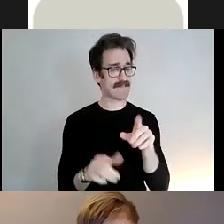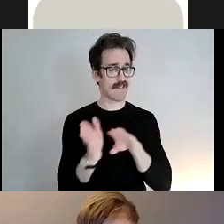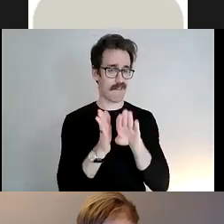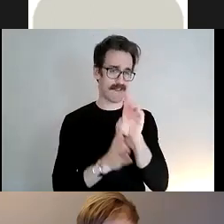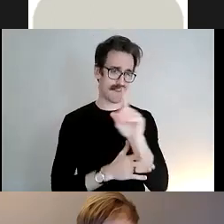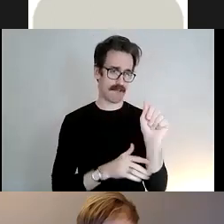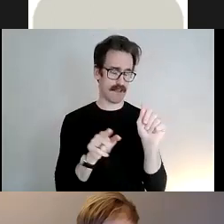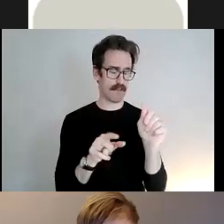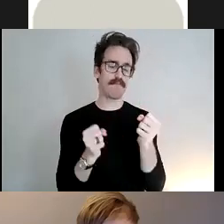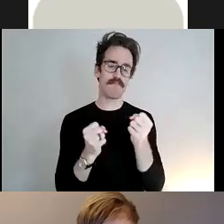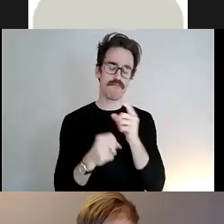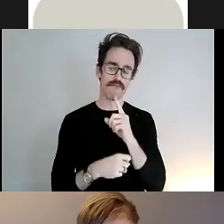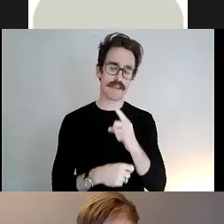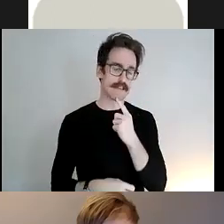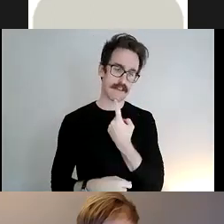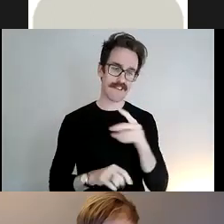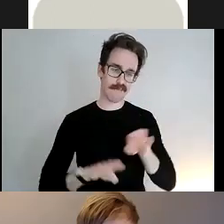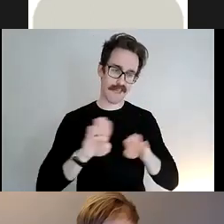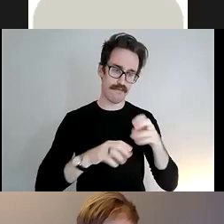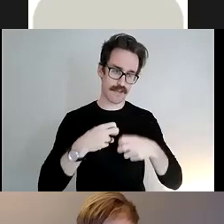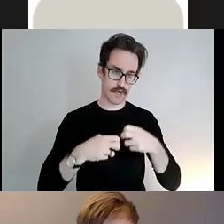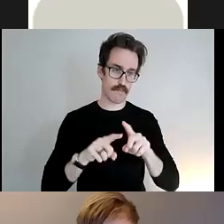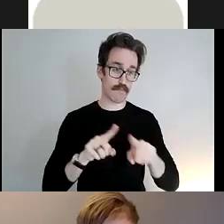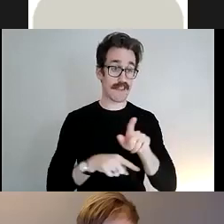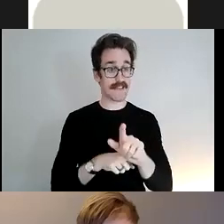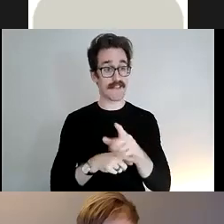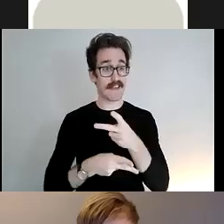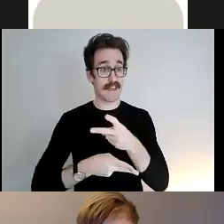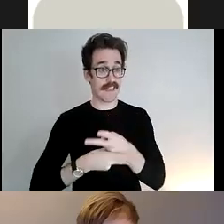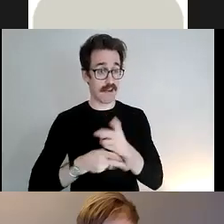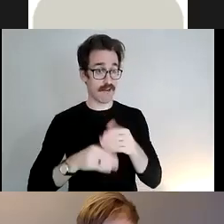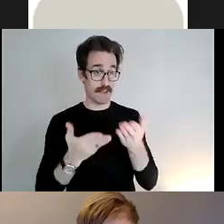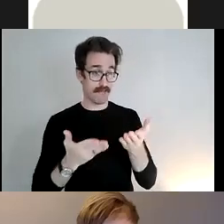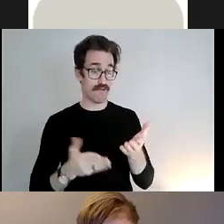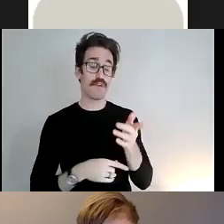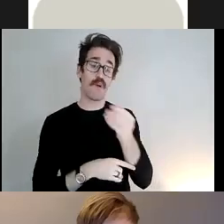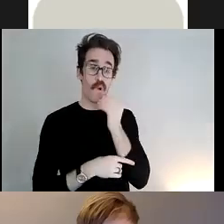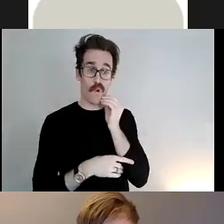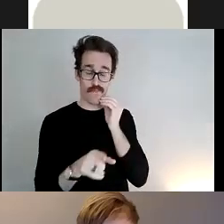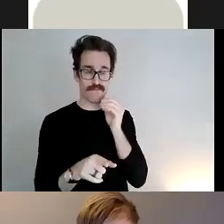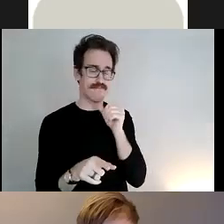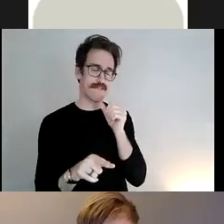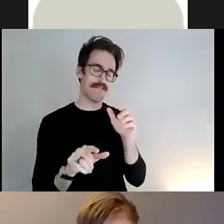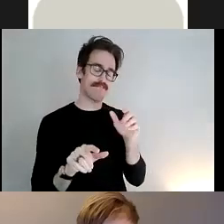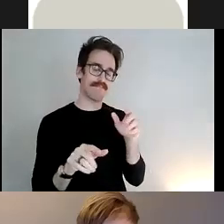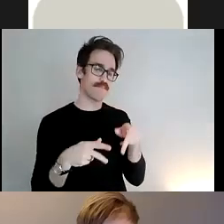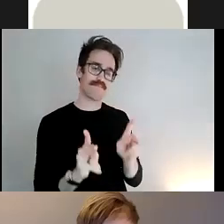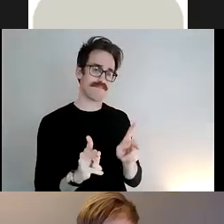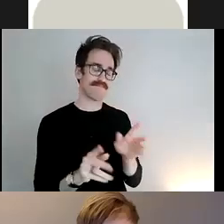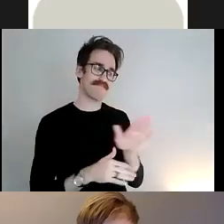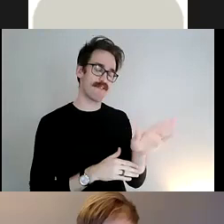behavioral issues, and there were concerns that his caregivers at home weren't providing or allowing the appropriate supports to